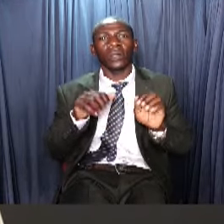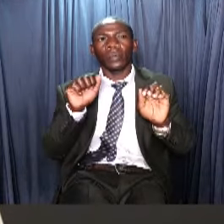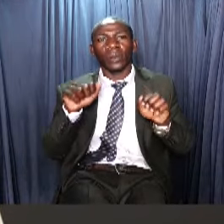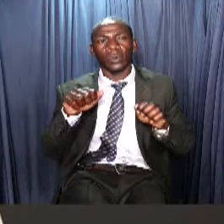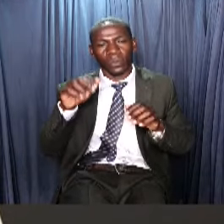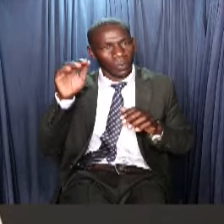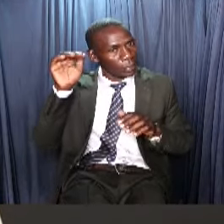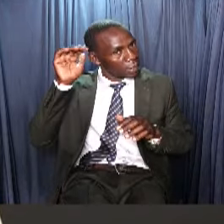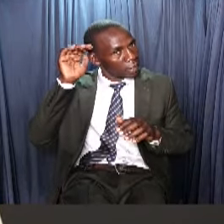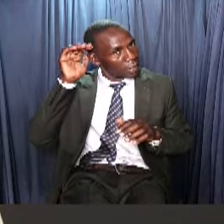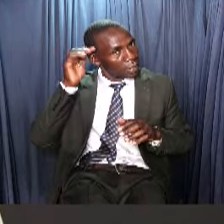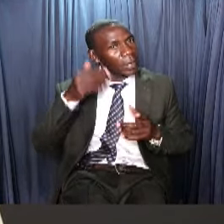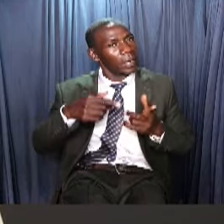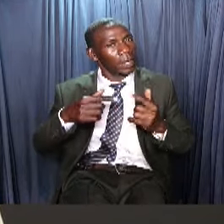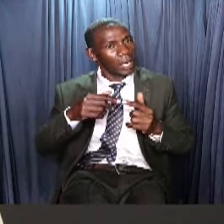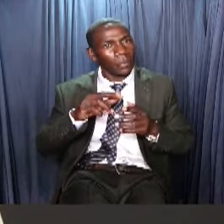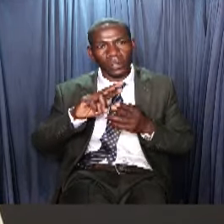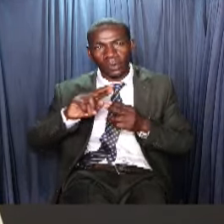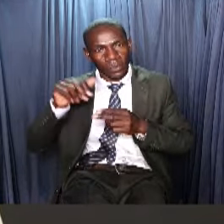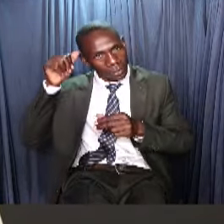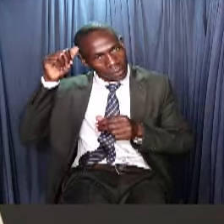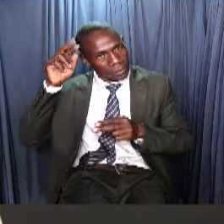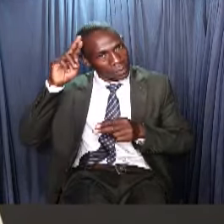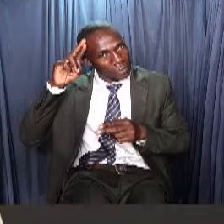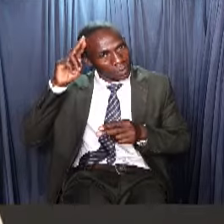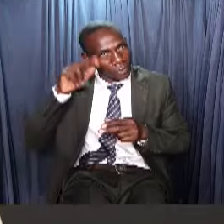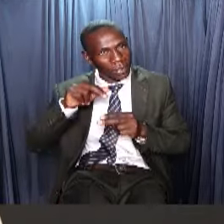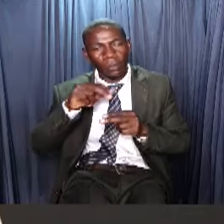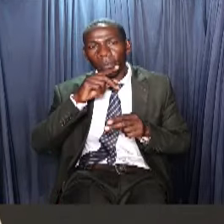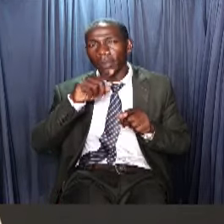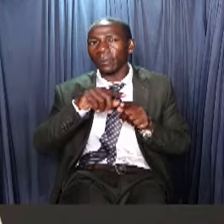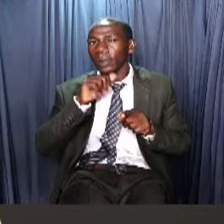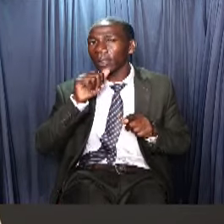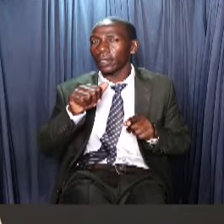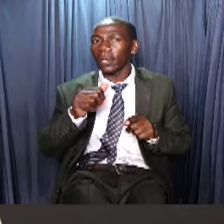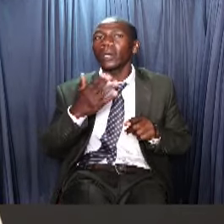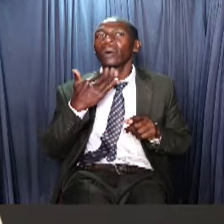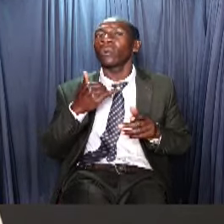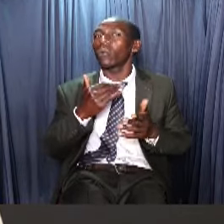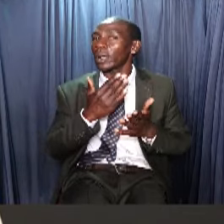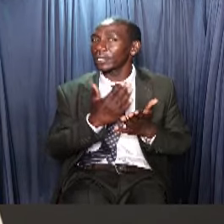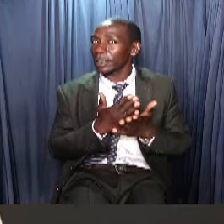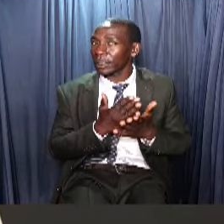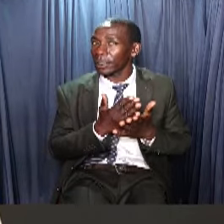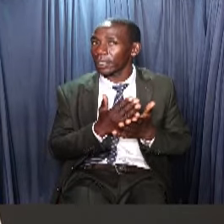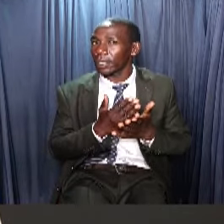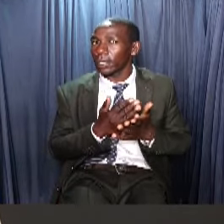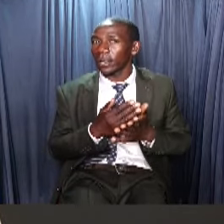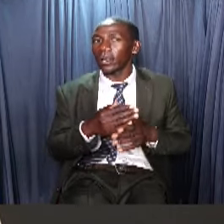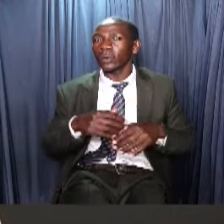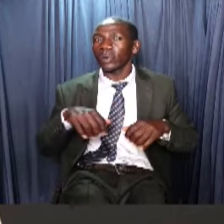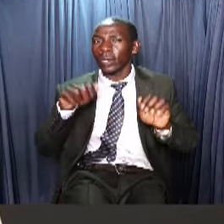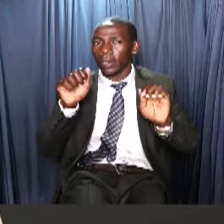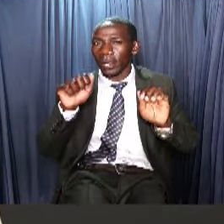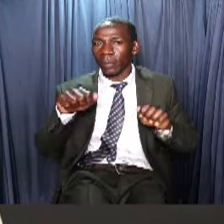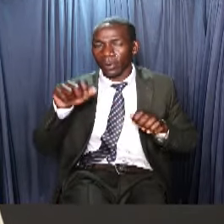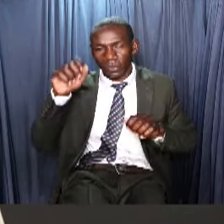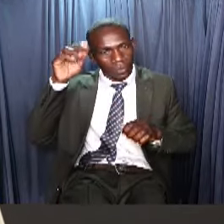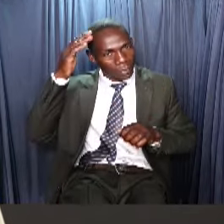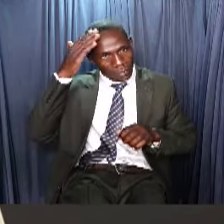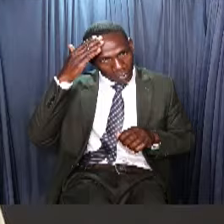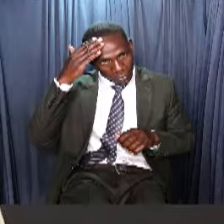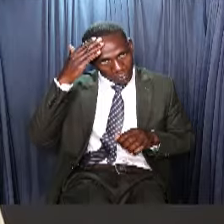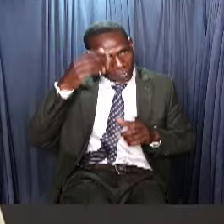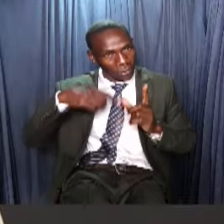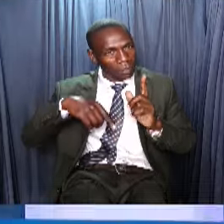are not enabled haya, to be submissive. Now come we reason together. Wandugu mimi niko kweli. Brethren, I'm here. Nataka nataka. I truly want. Niweze angaa kutii. At least to be submissive. Niweze